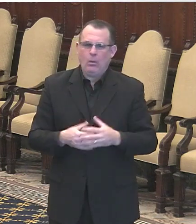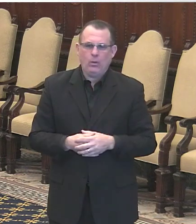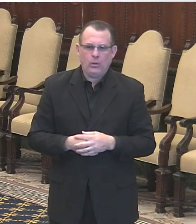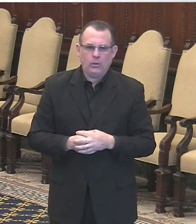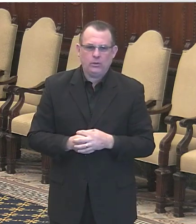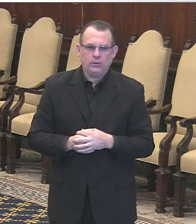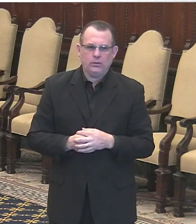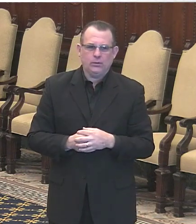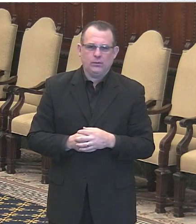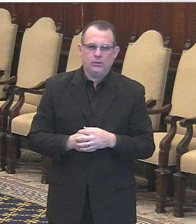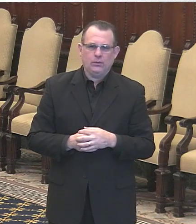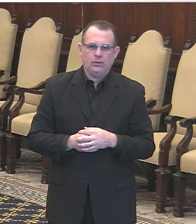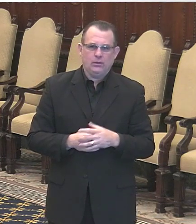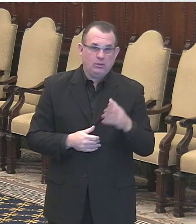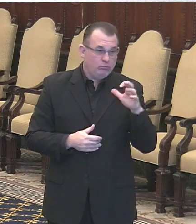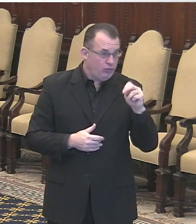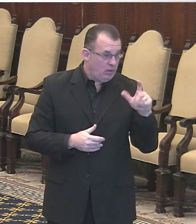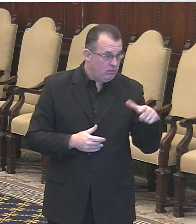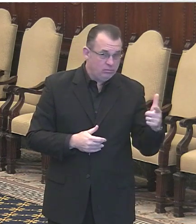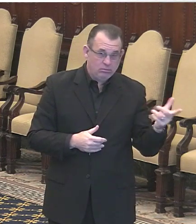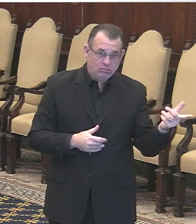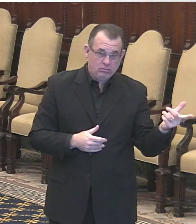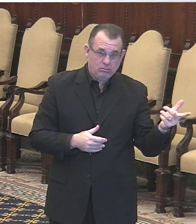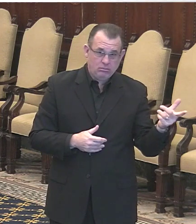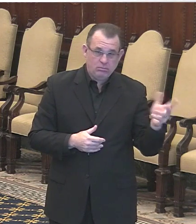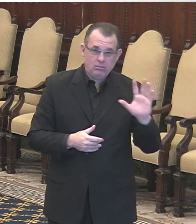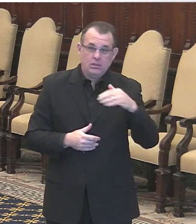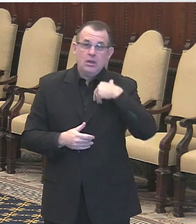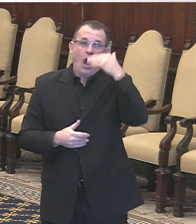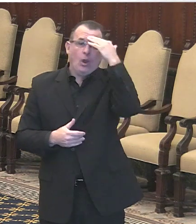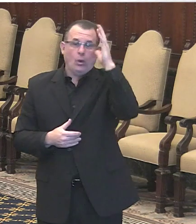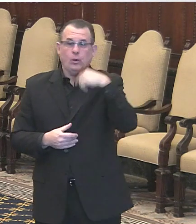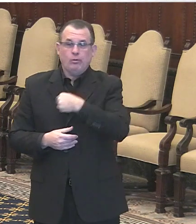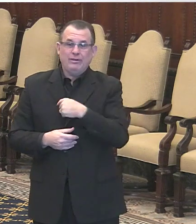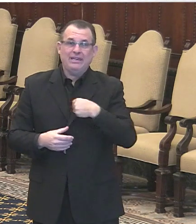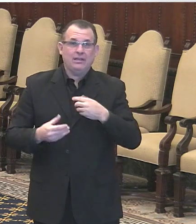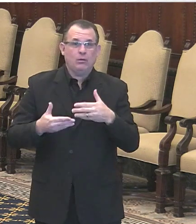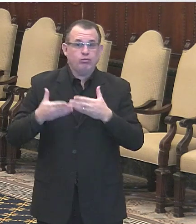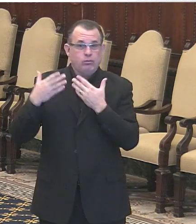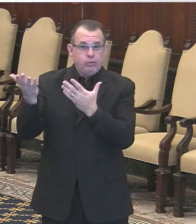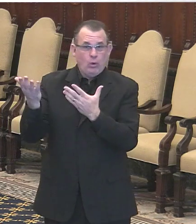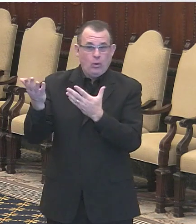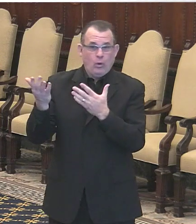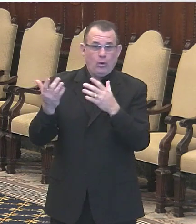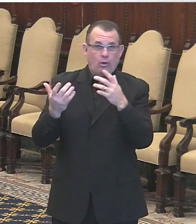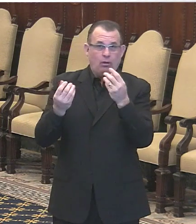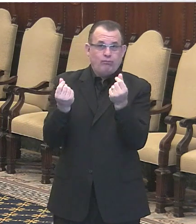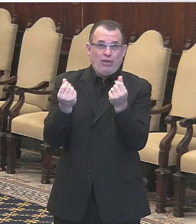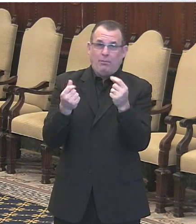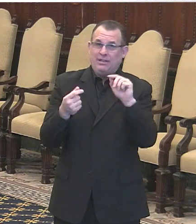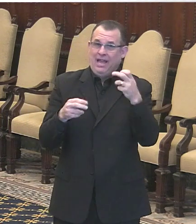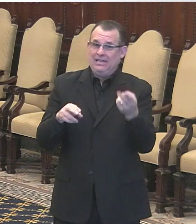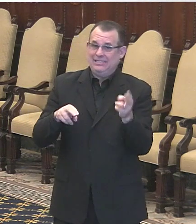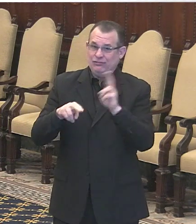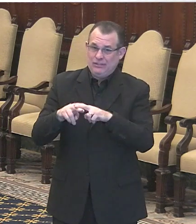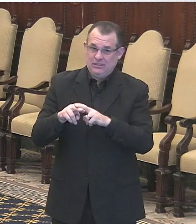Brian, I know that we've proposed a property tax increase of I think